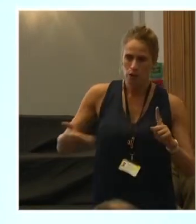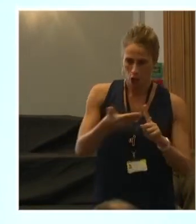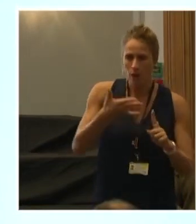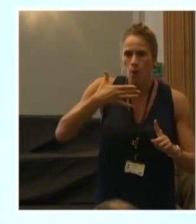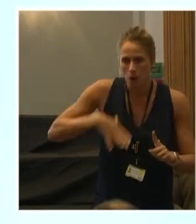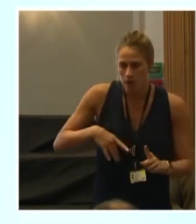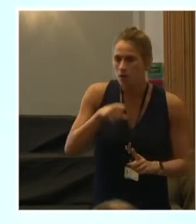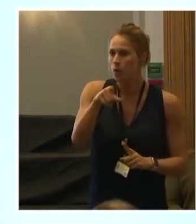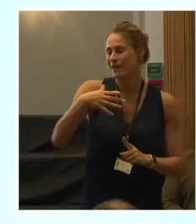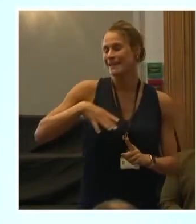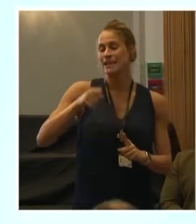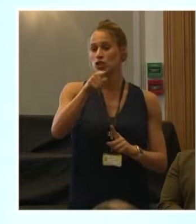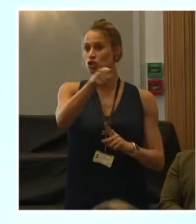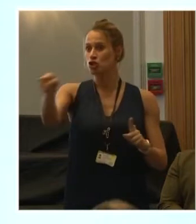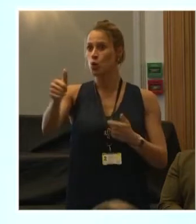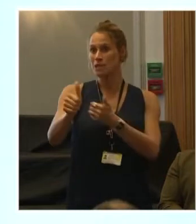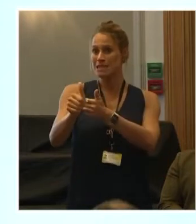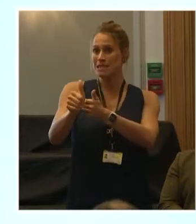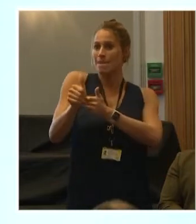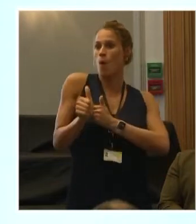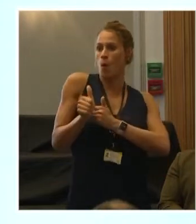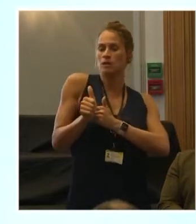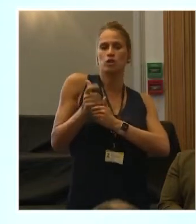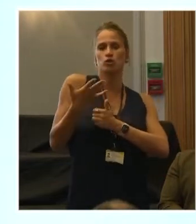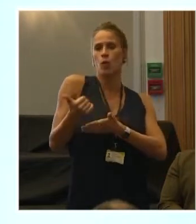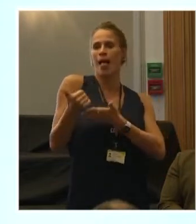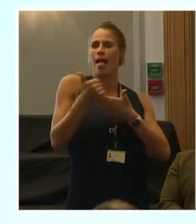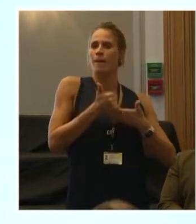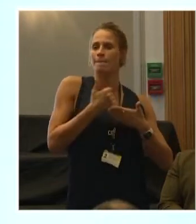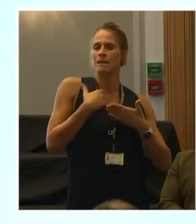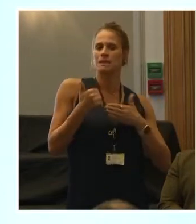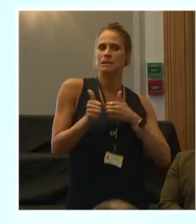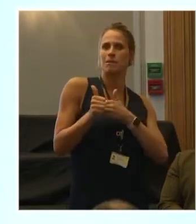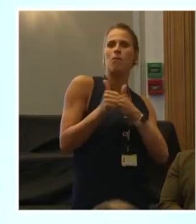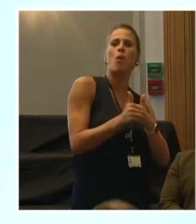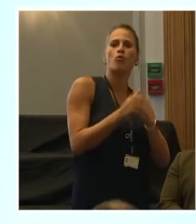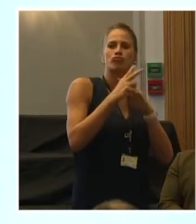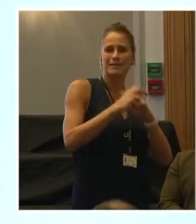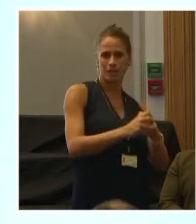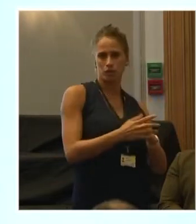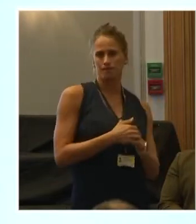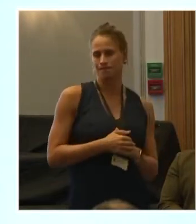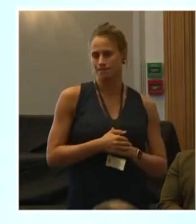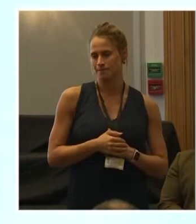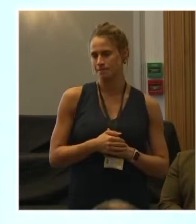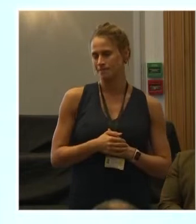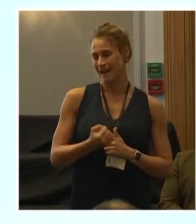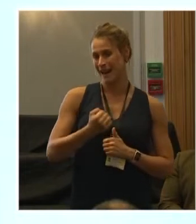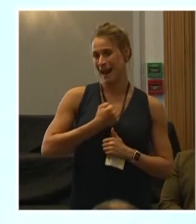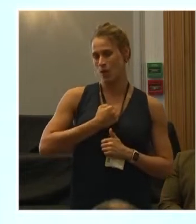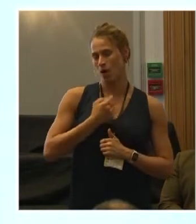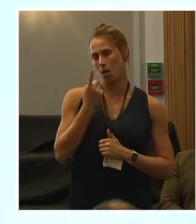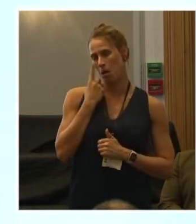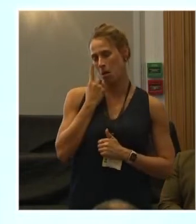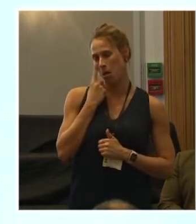need your support now more than ever to fund all of this vital research. We have found from our insight that Retina